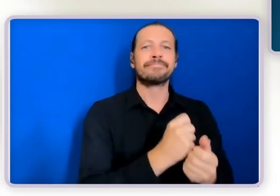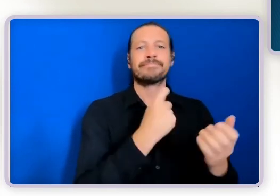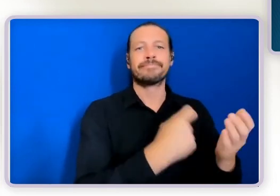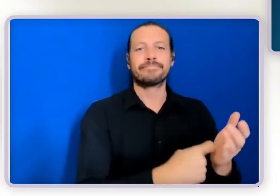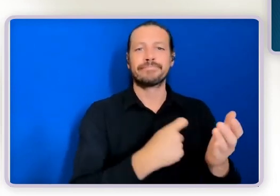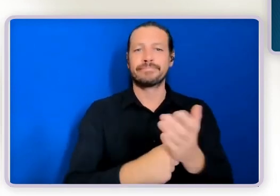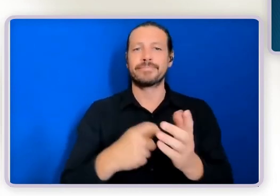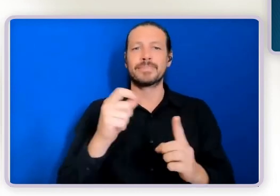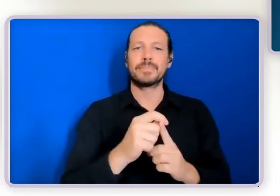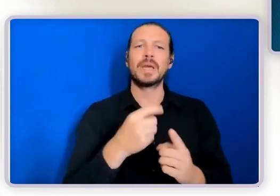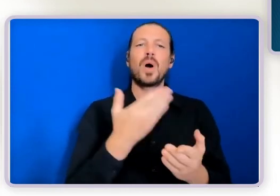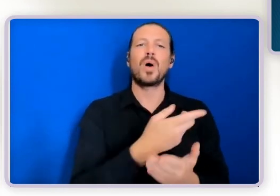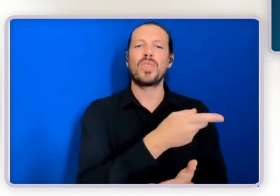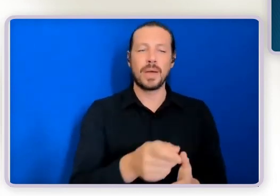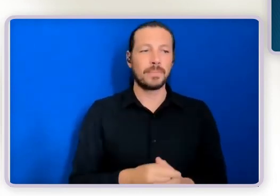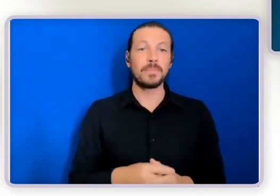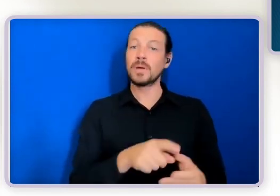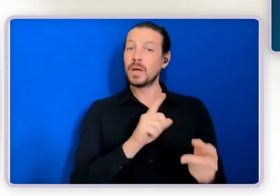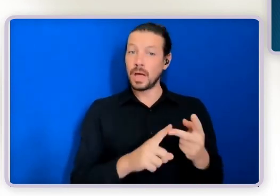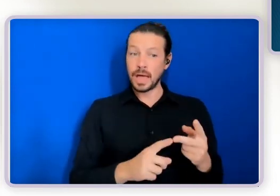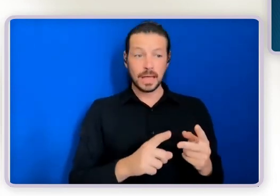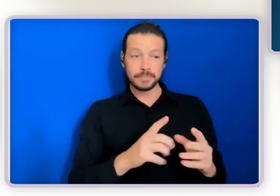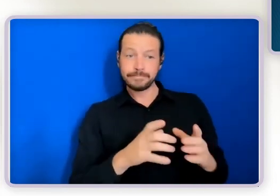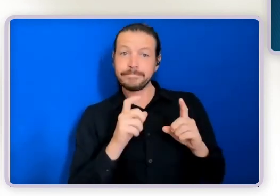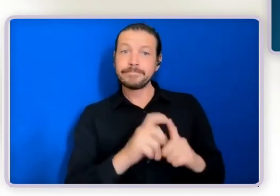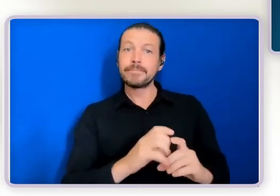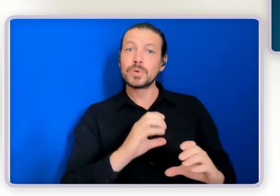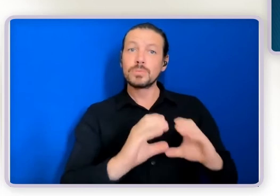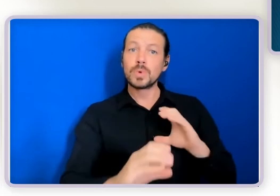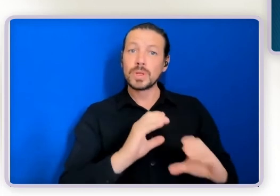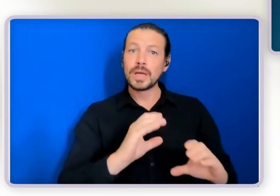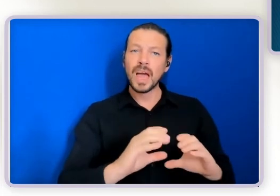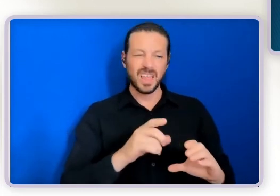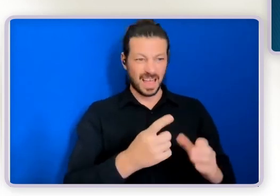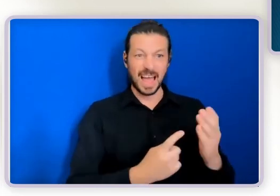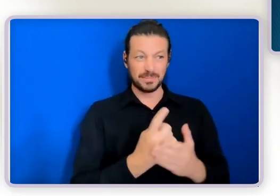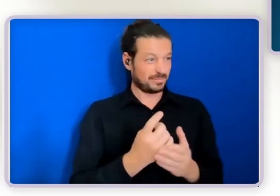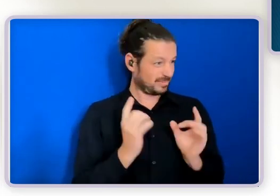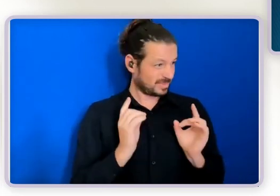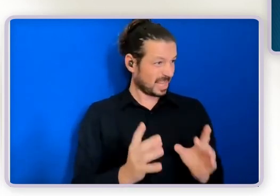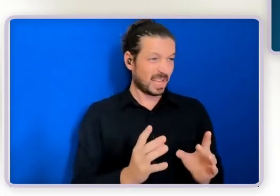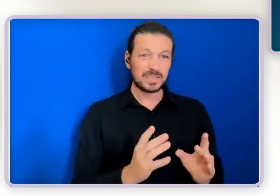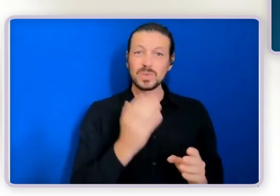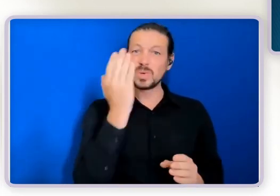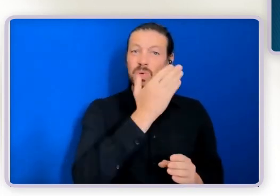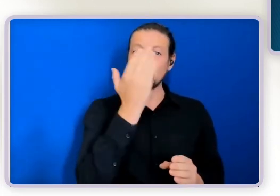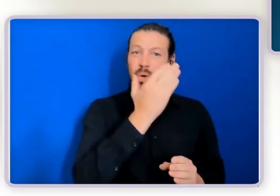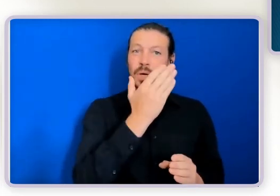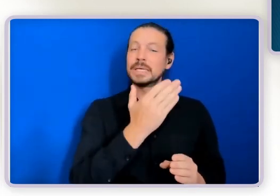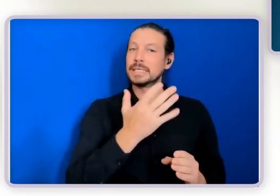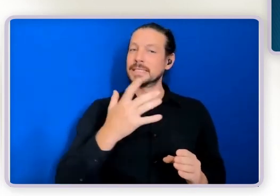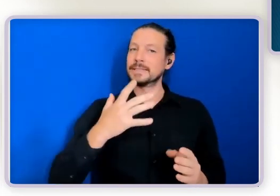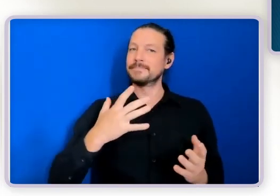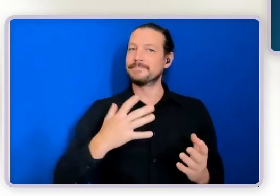at school, and that's why advocating for kids in school who can't communicate is absolutely vital, because once you've